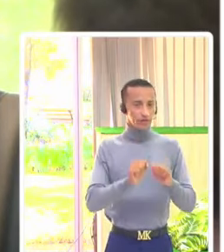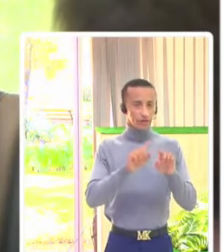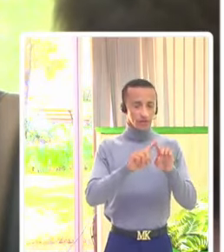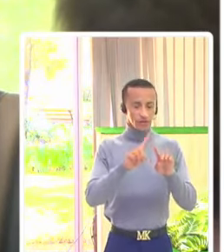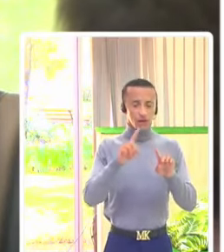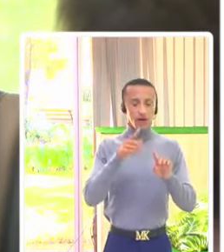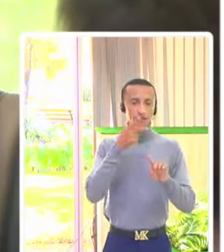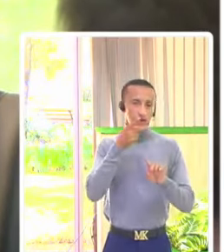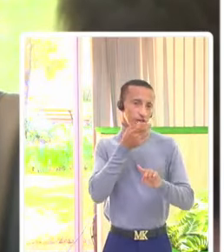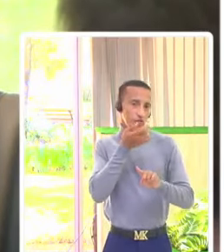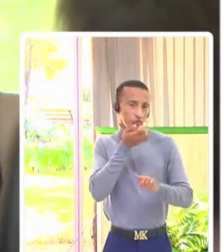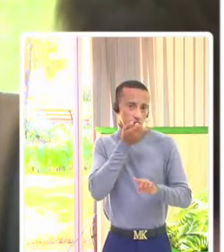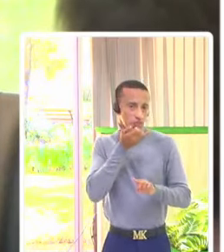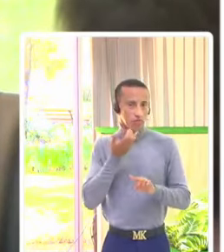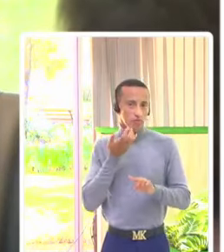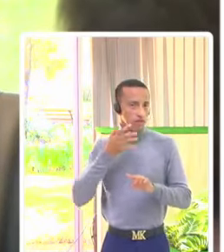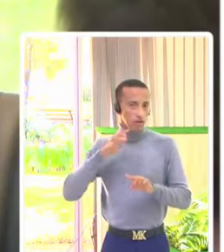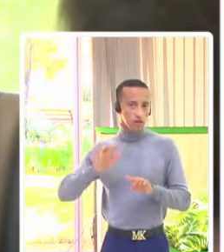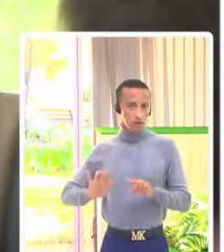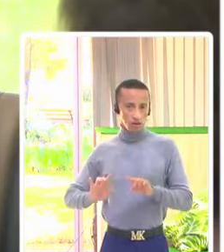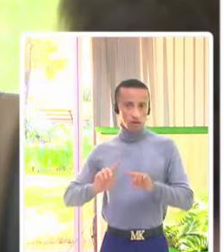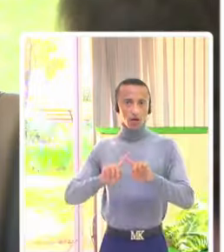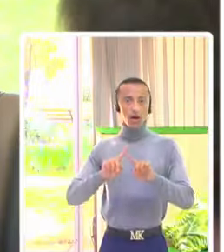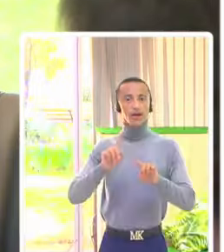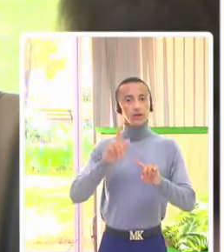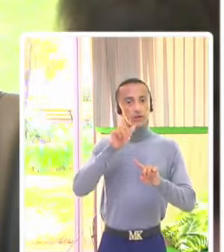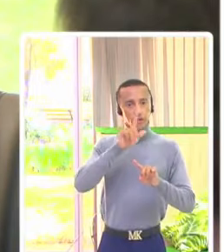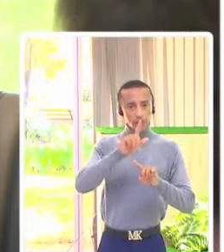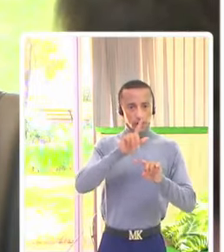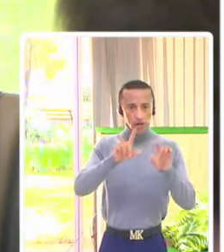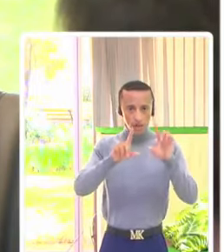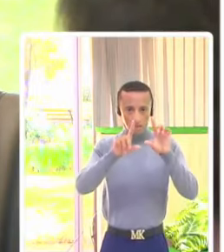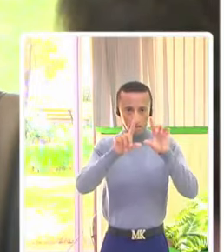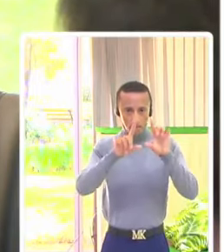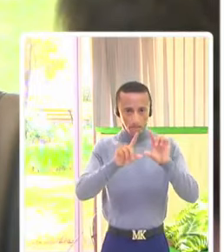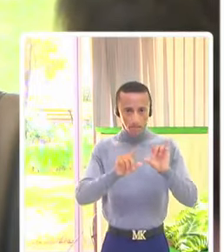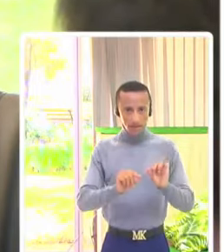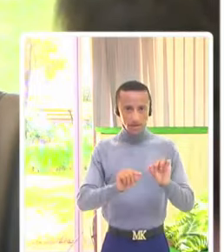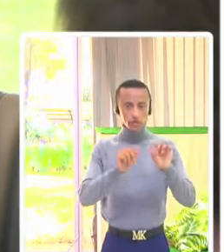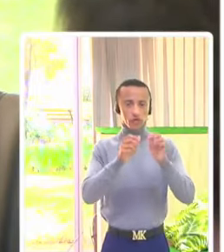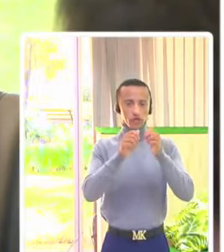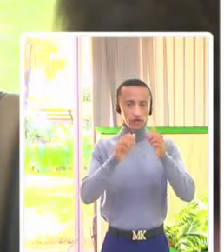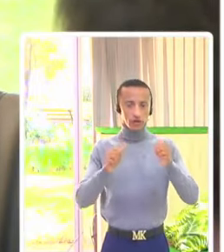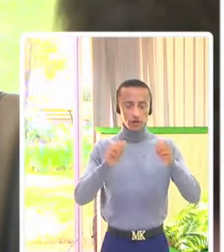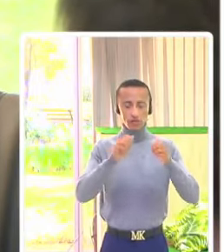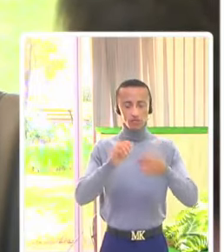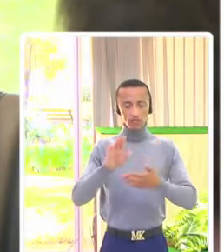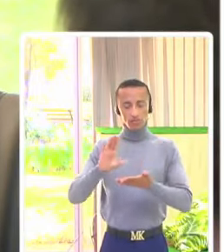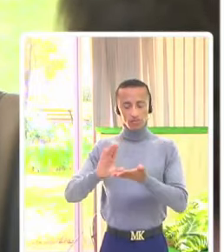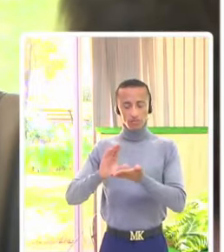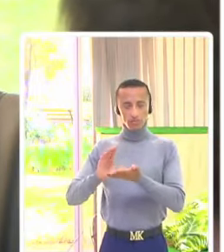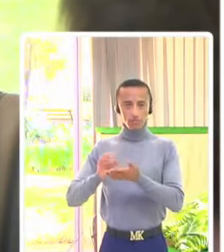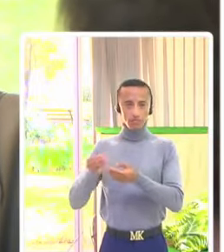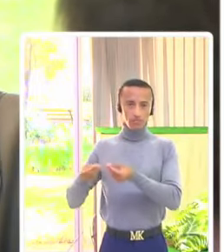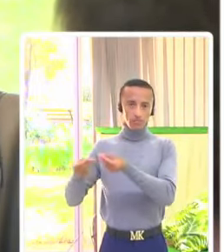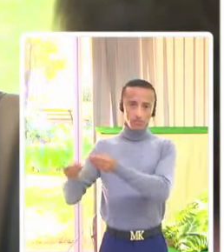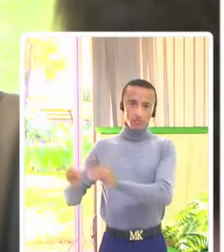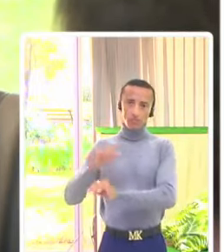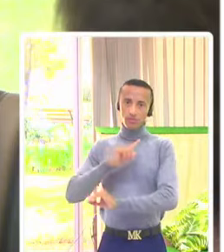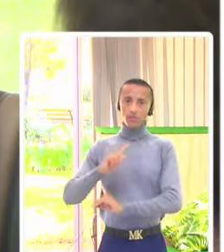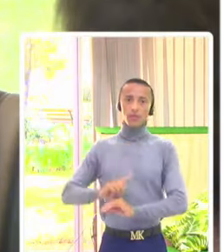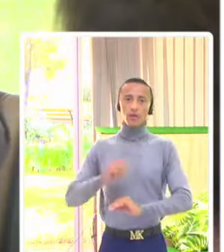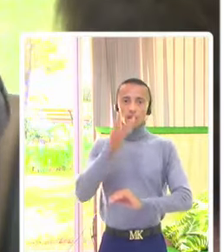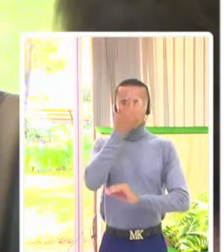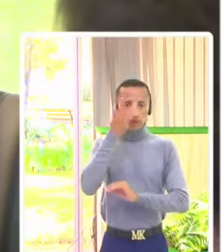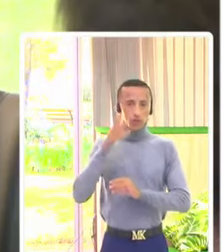And this would save millions of dollars. And this proved to be quite successful, that people actually came out, and it was seen as kind of a